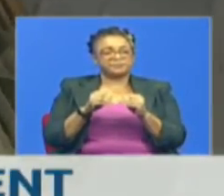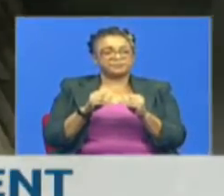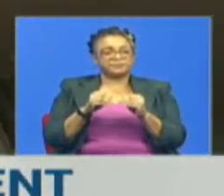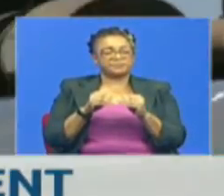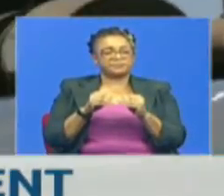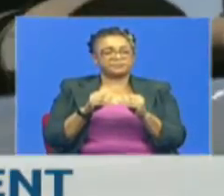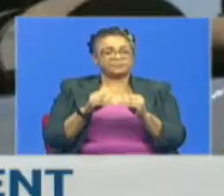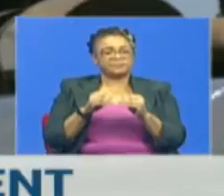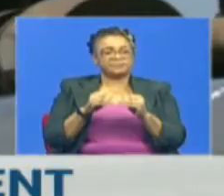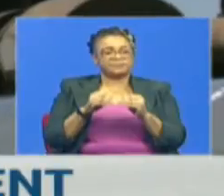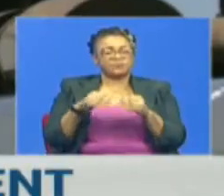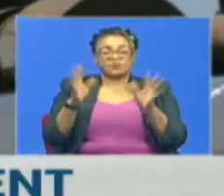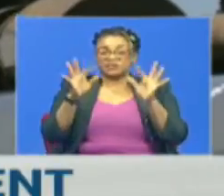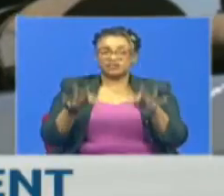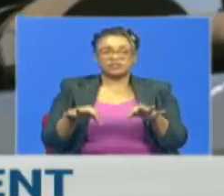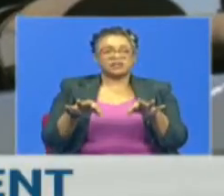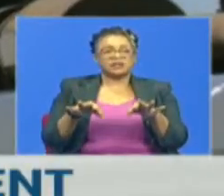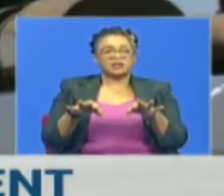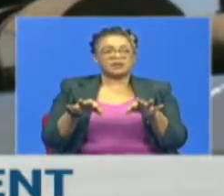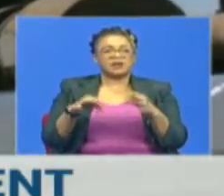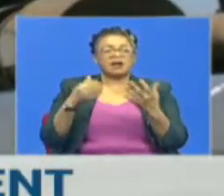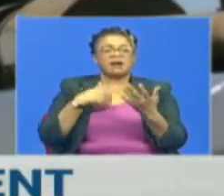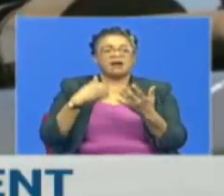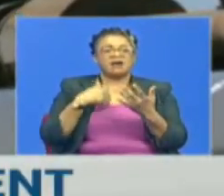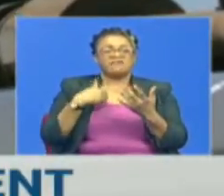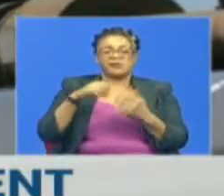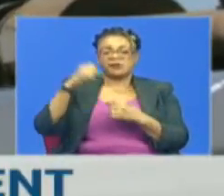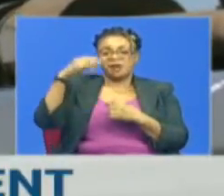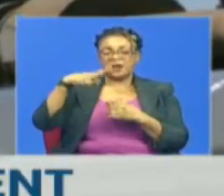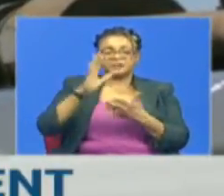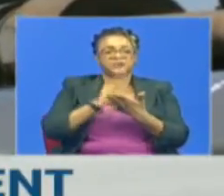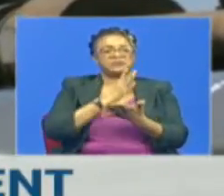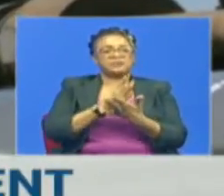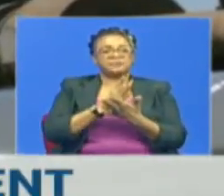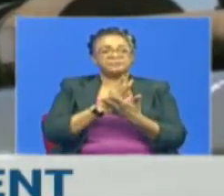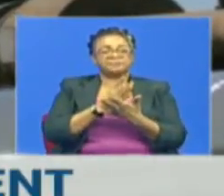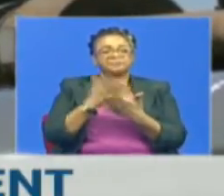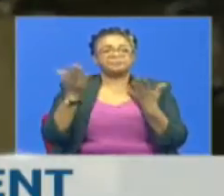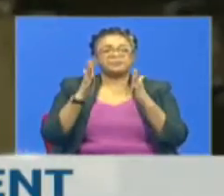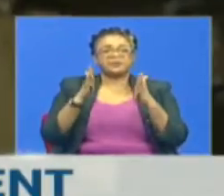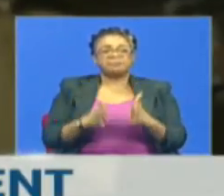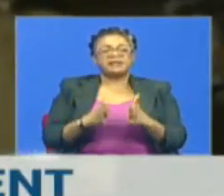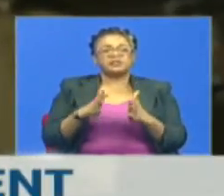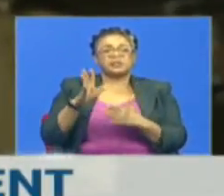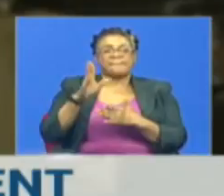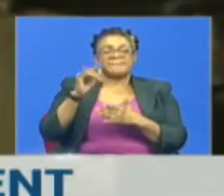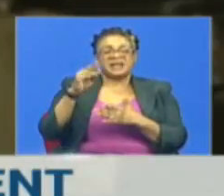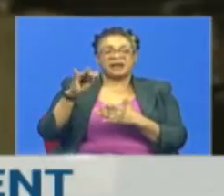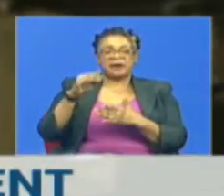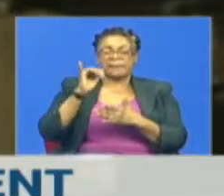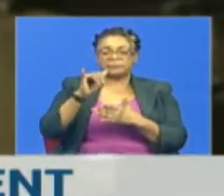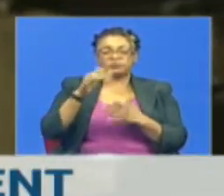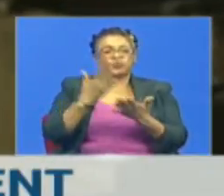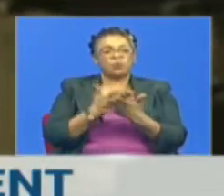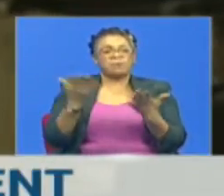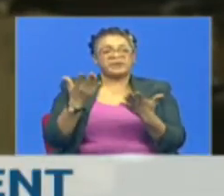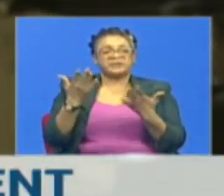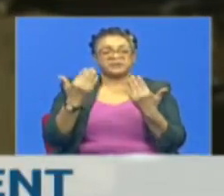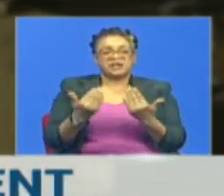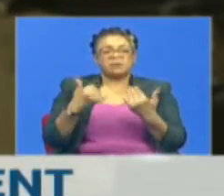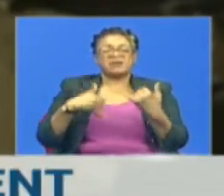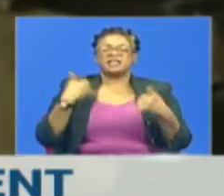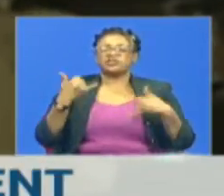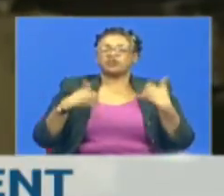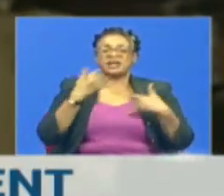On the Treasury's radar was the renewable energy sector, where persons dealing in solar energy equipment has been enjoying